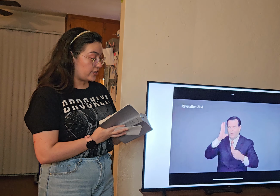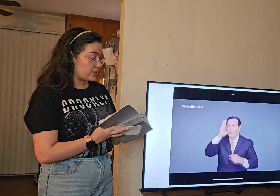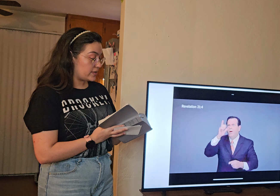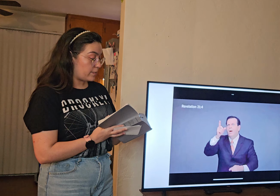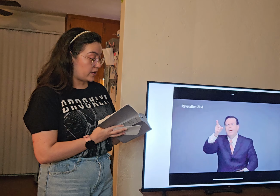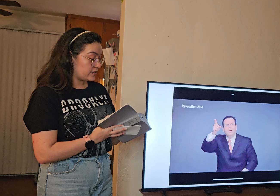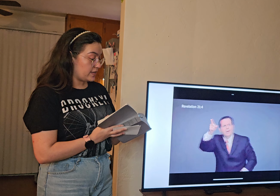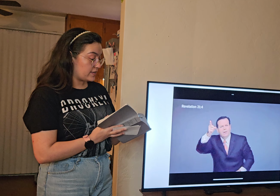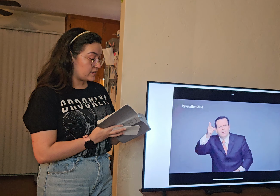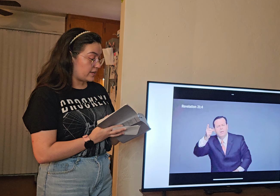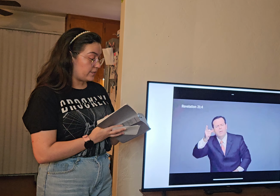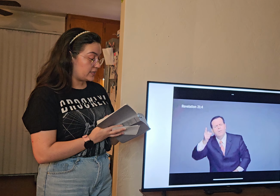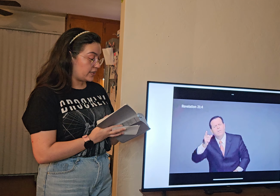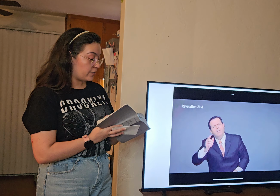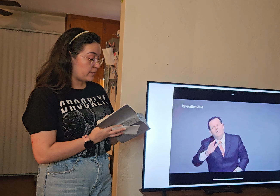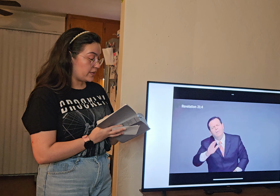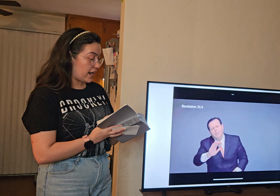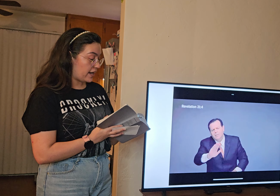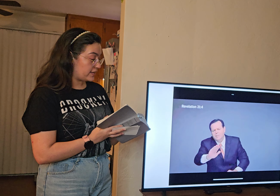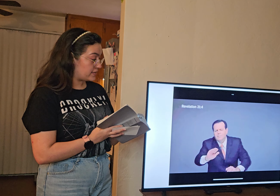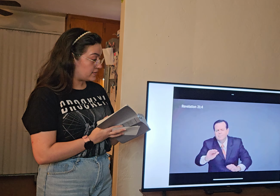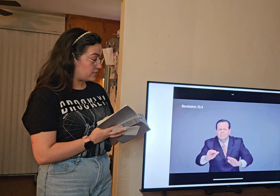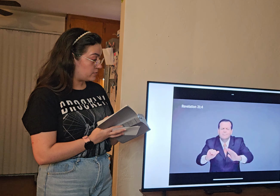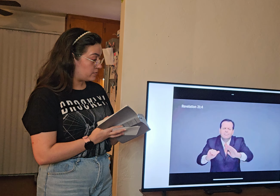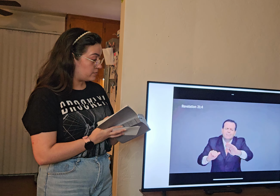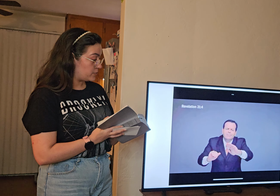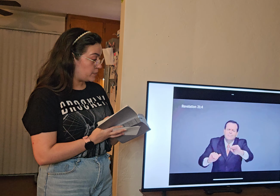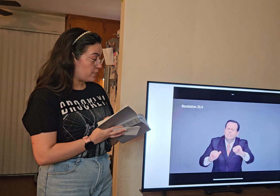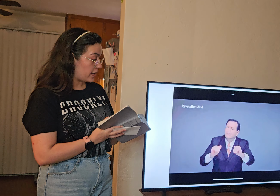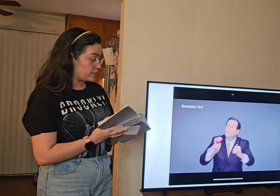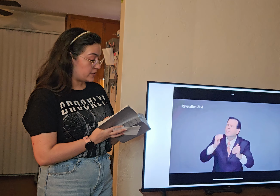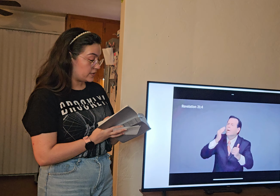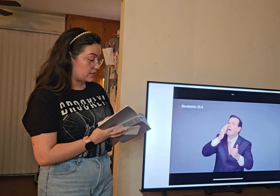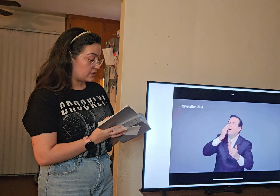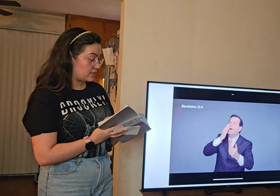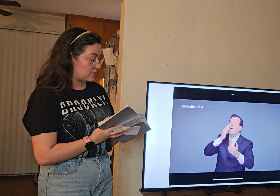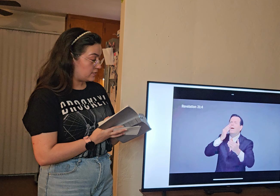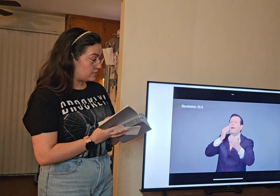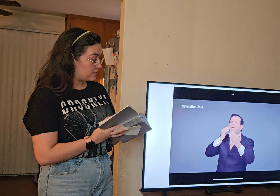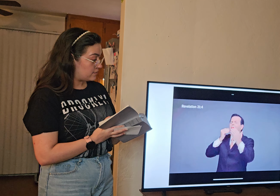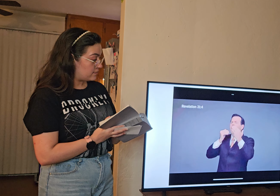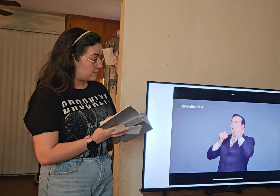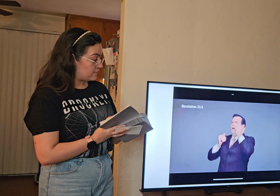So there you see the part says, "And every tear from their eyes will be wiped."